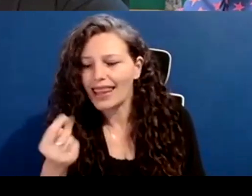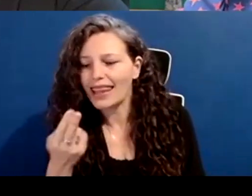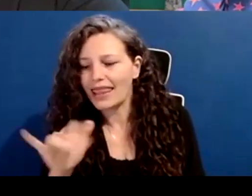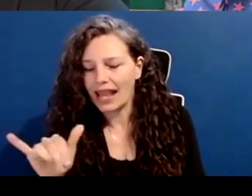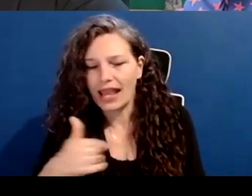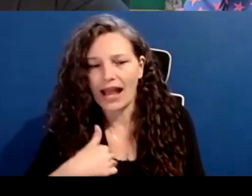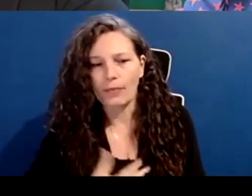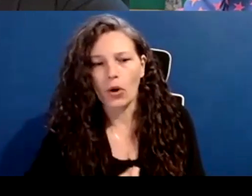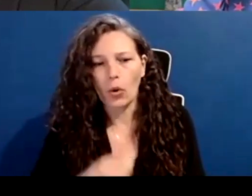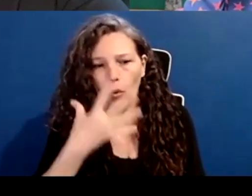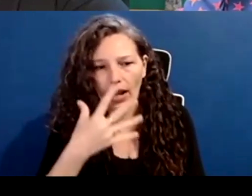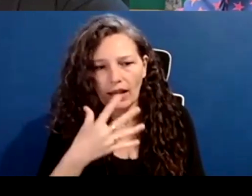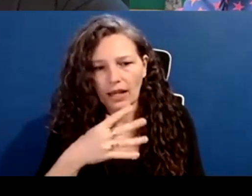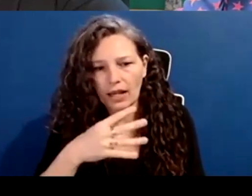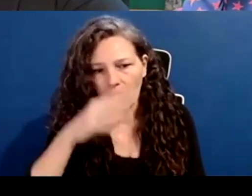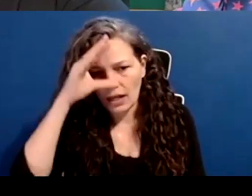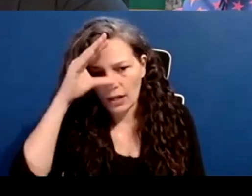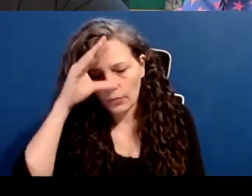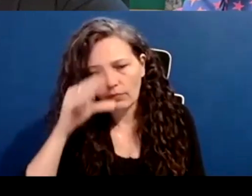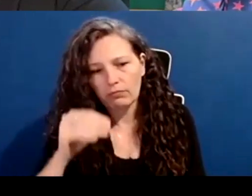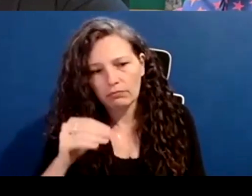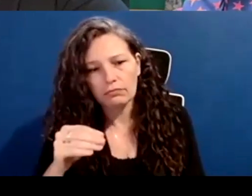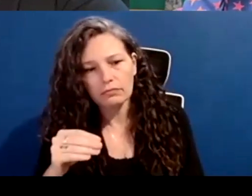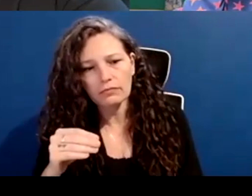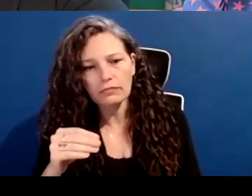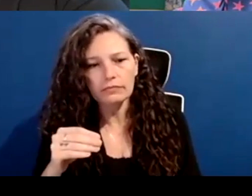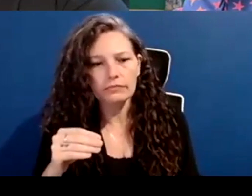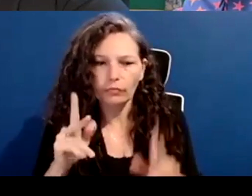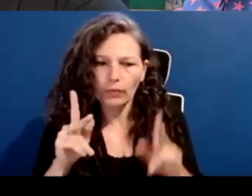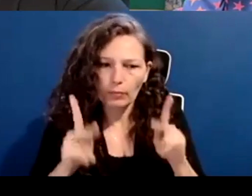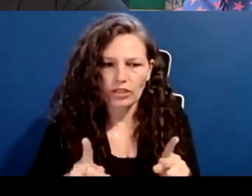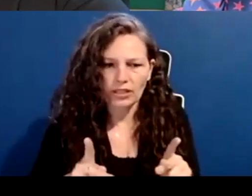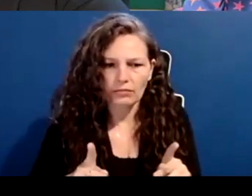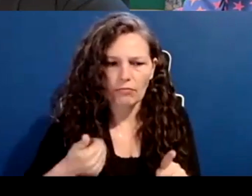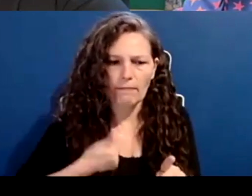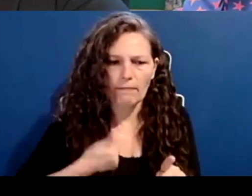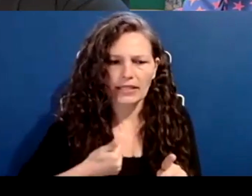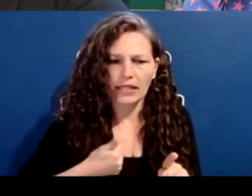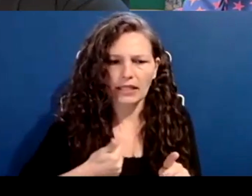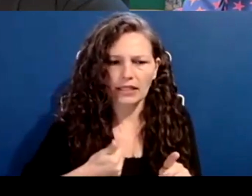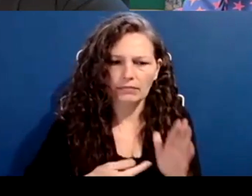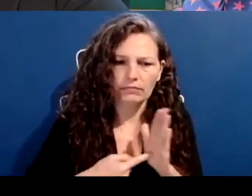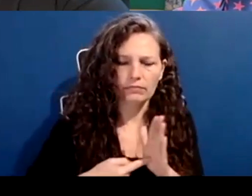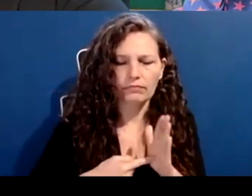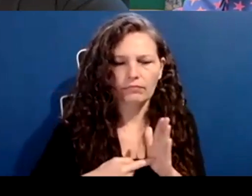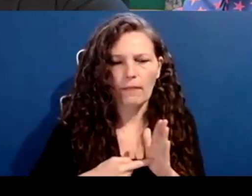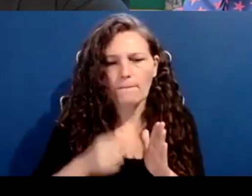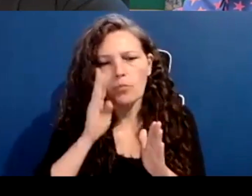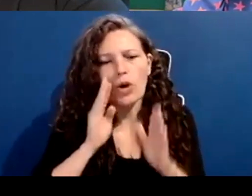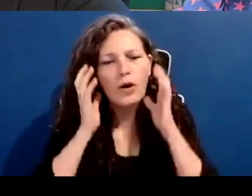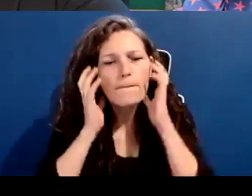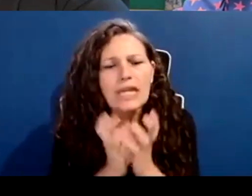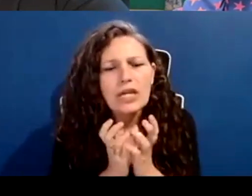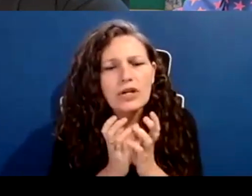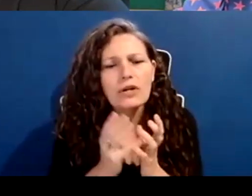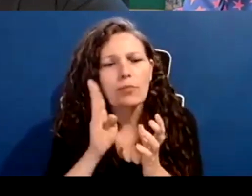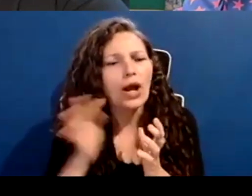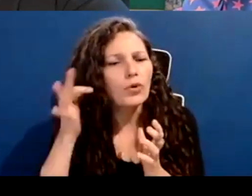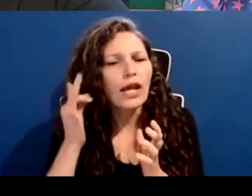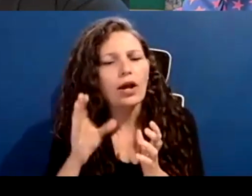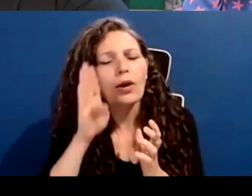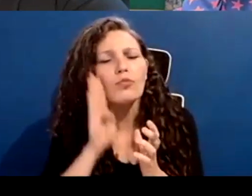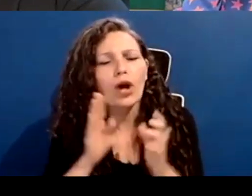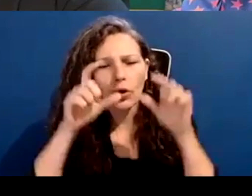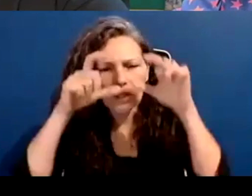very masculine presenting. I have a large brown beard, brown hair, and brown glasses, and